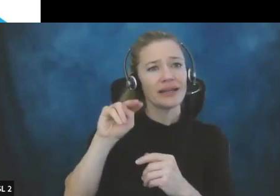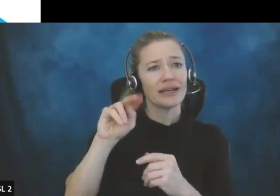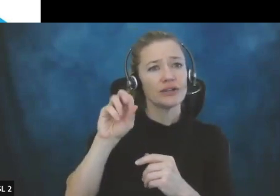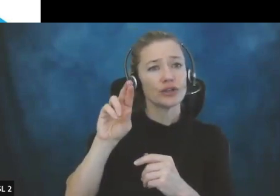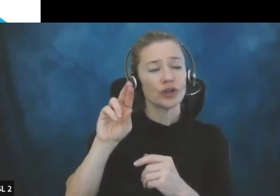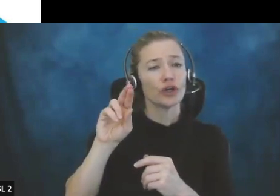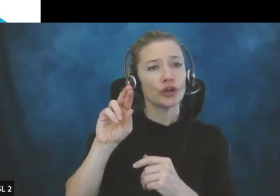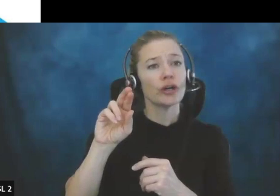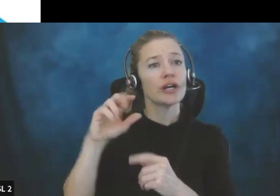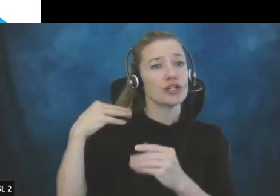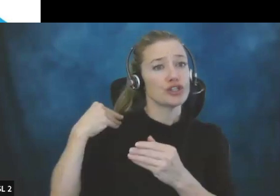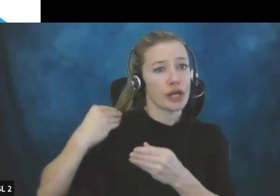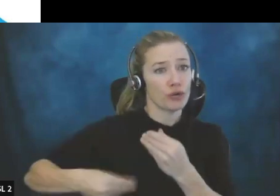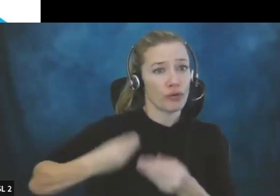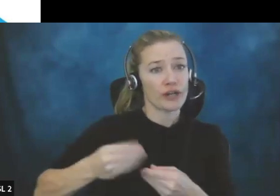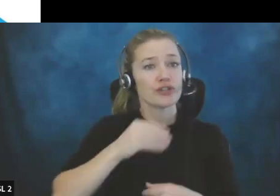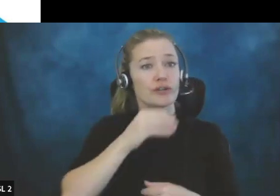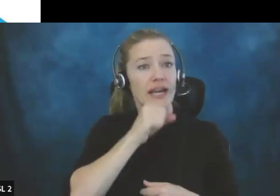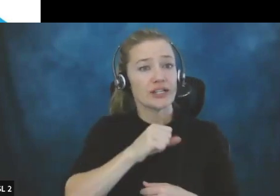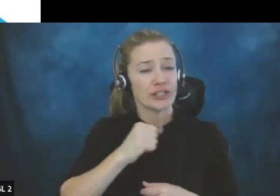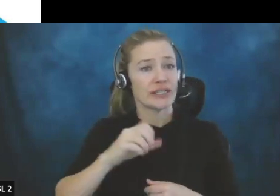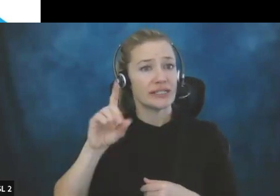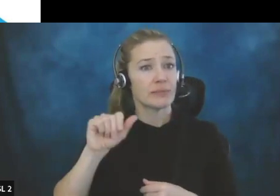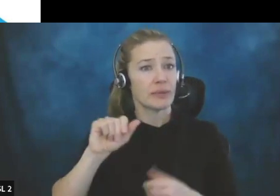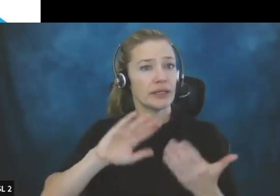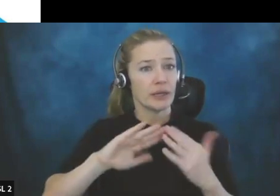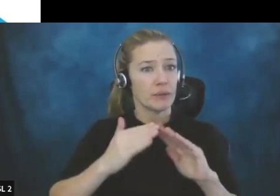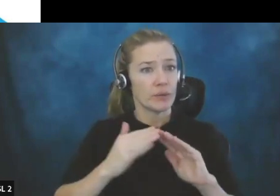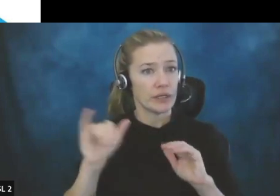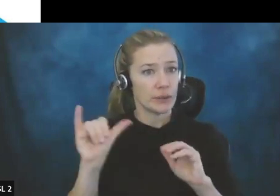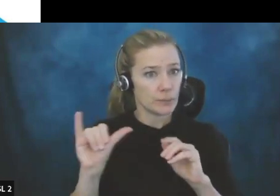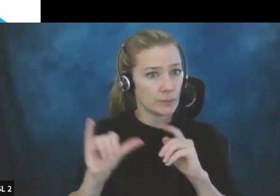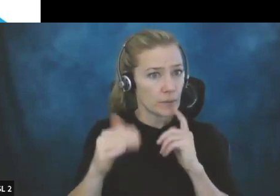and disability community. Next slide.